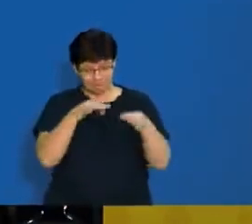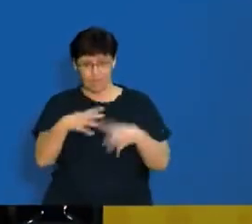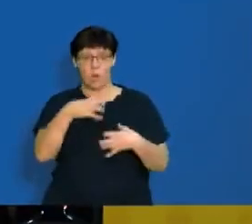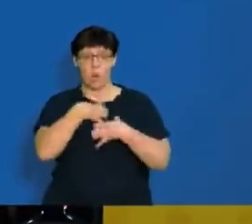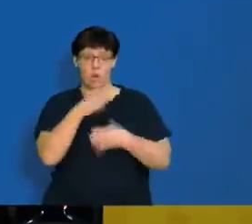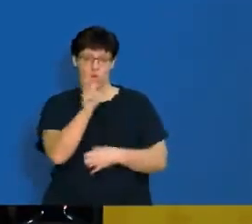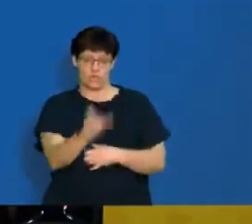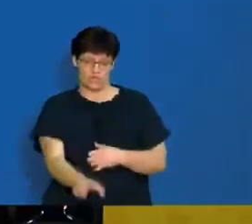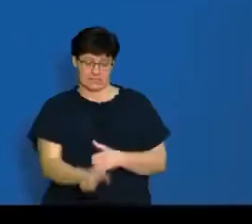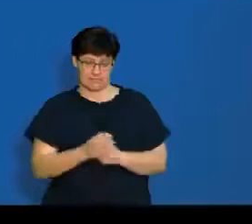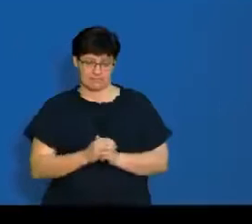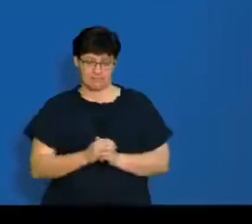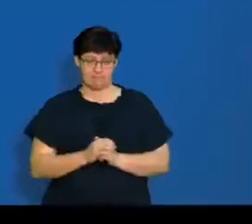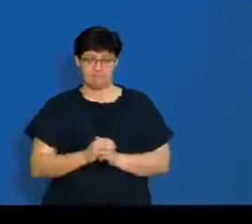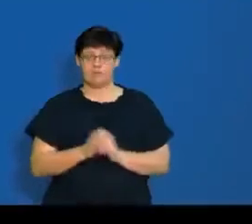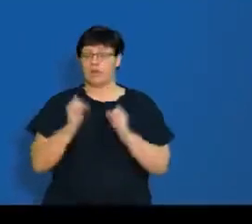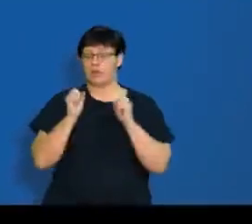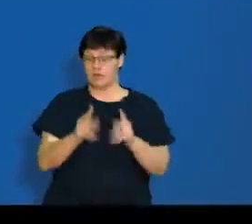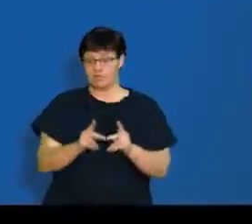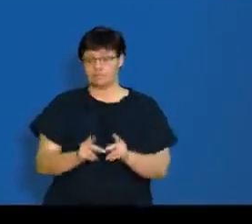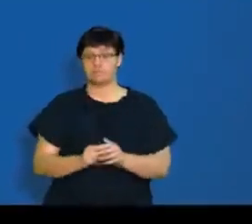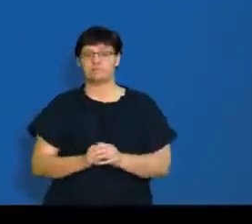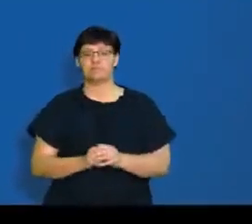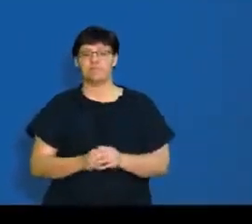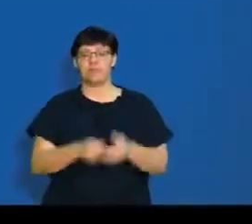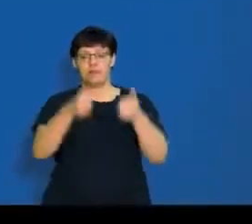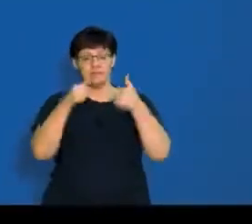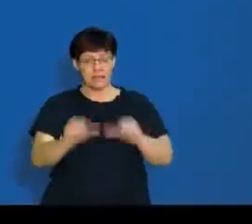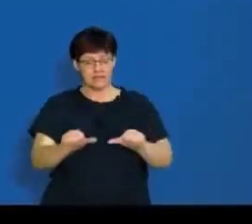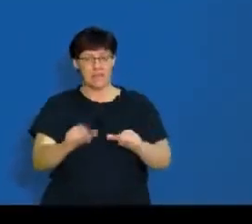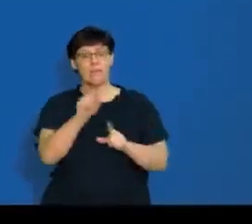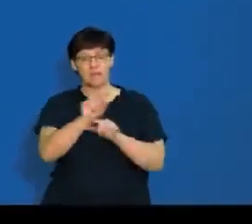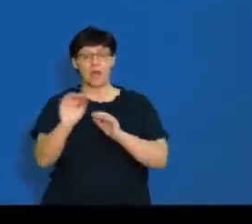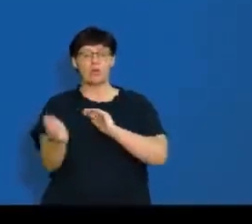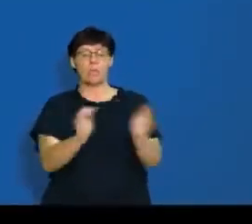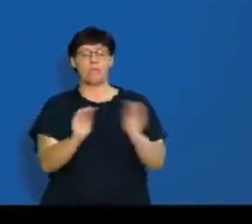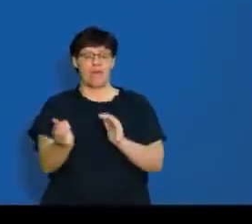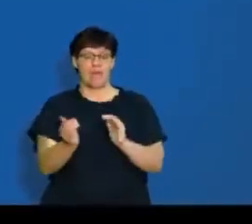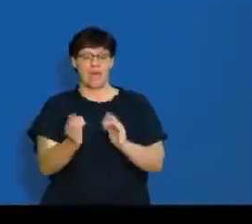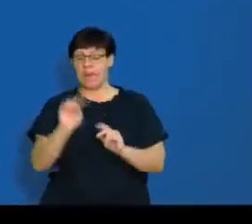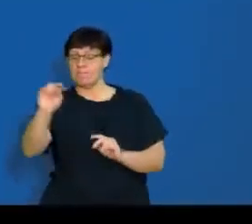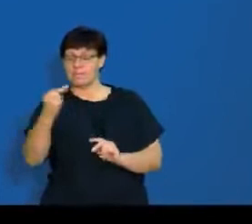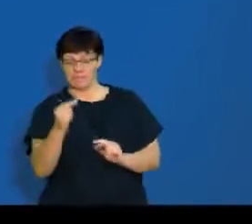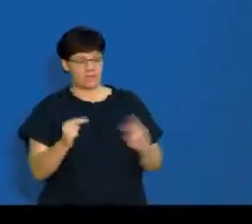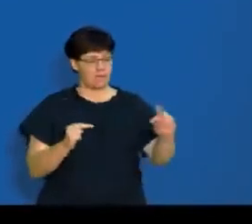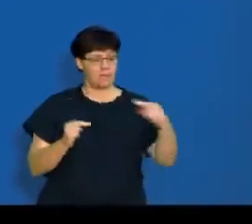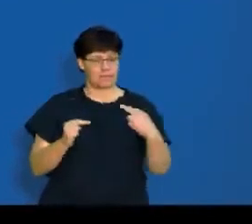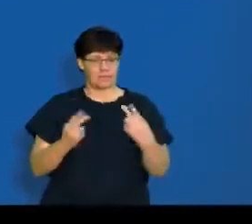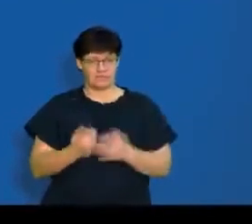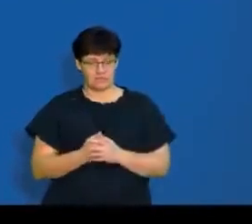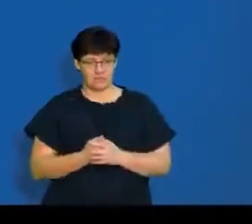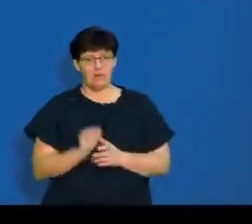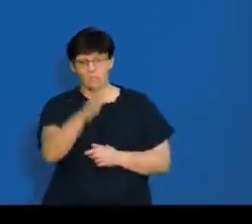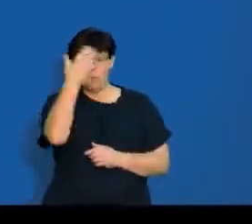own words. Okay. And then the next thing is to be able to compare perspectives. So now you